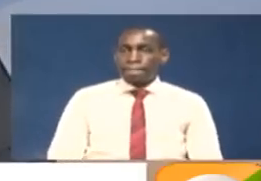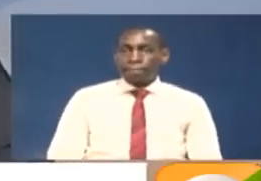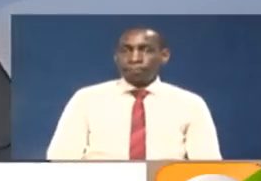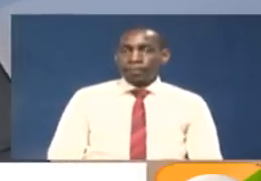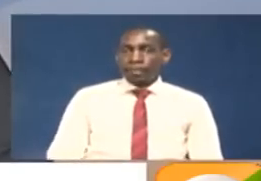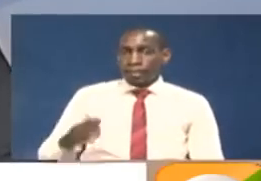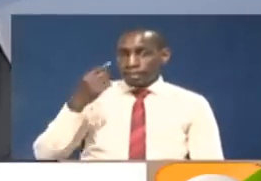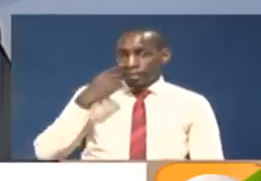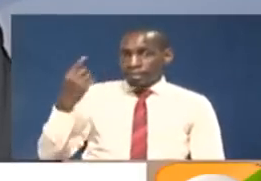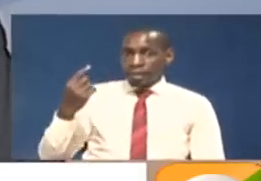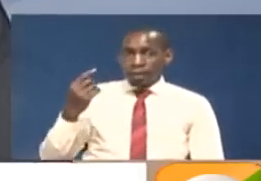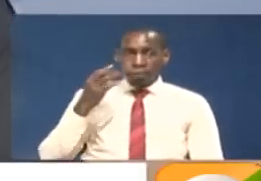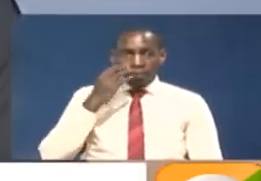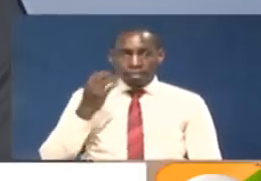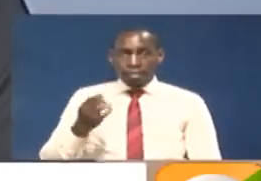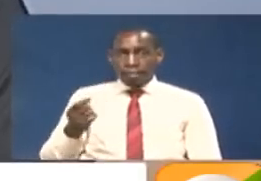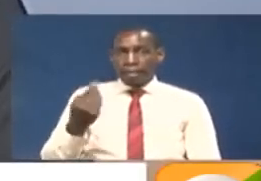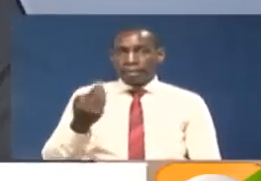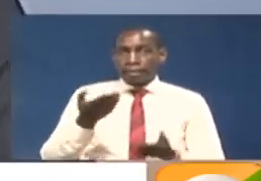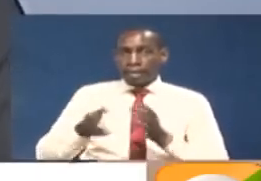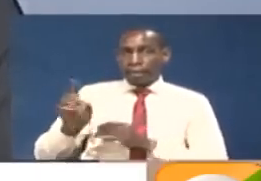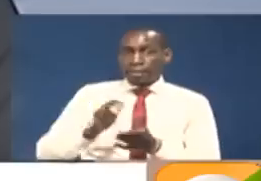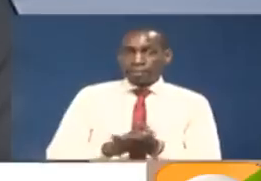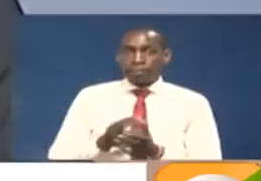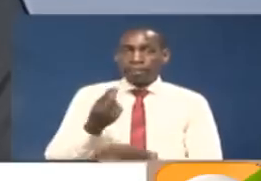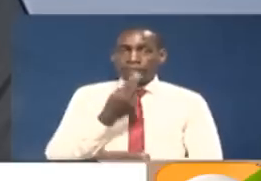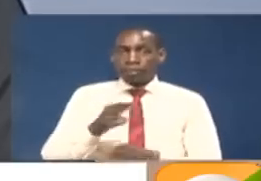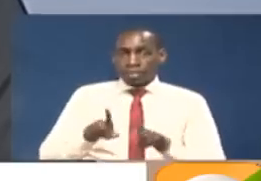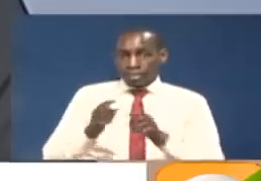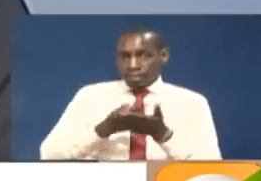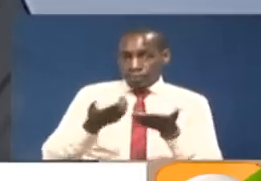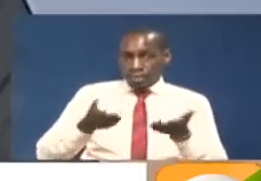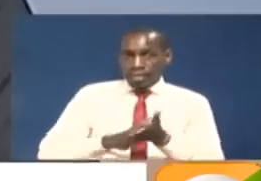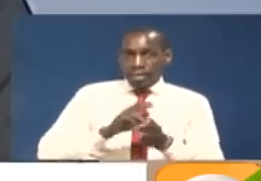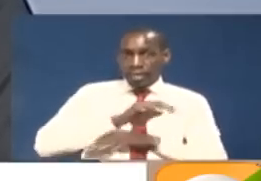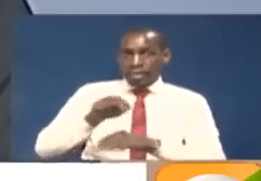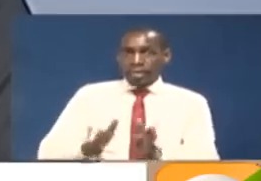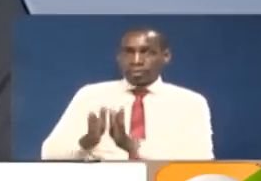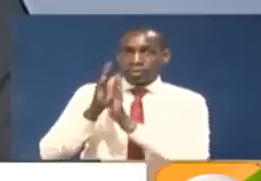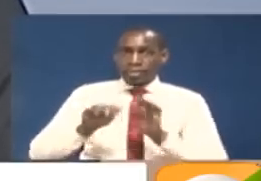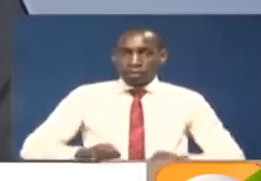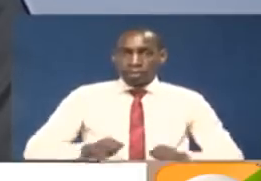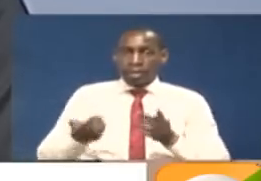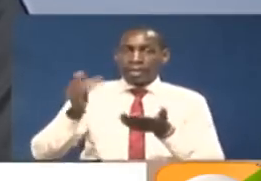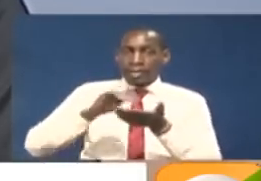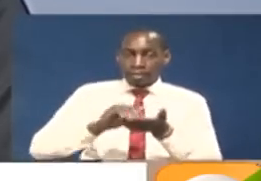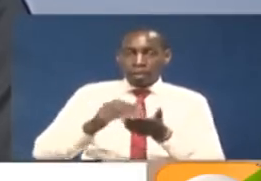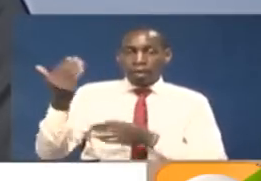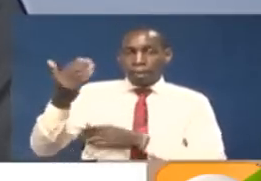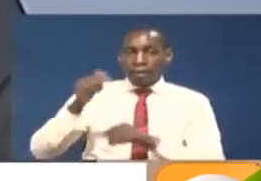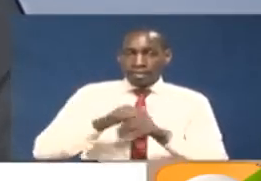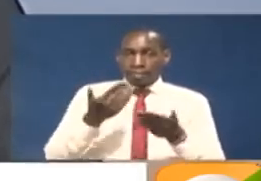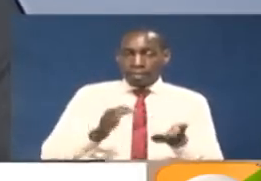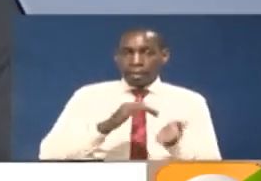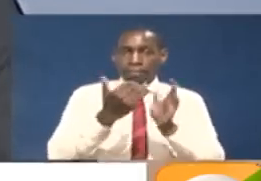That was Matiangi in April here in Nairobi. On Tuesday this week, the National Security Board was back at it,